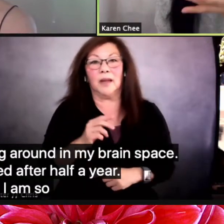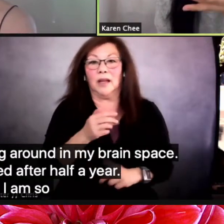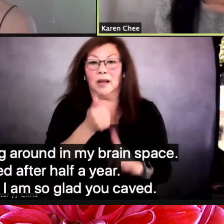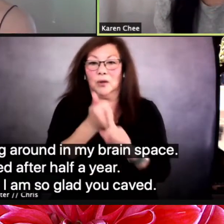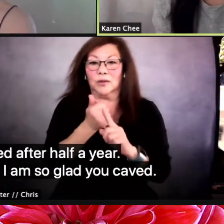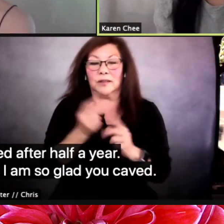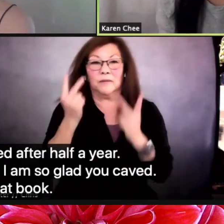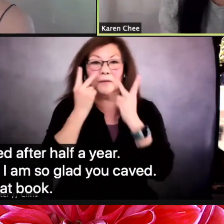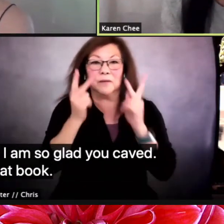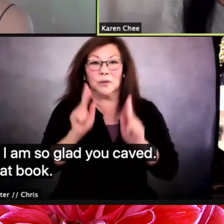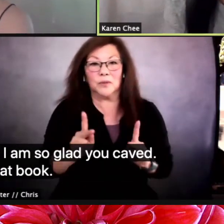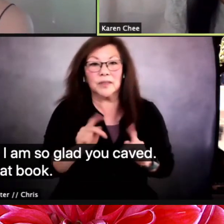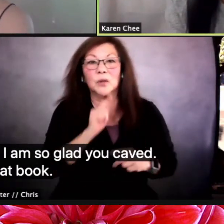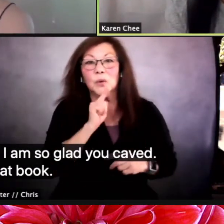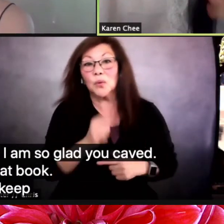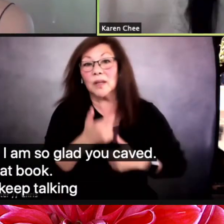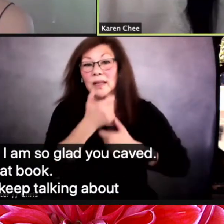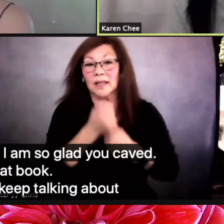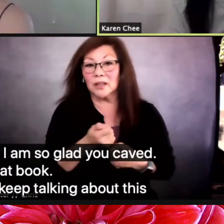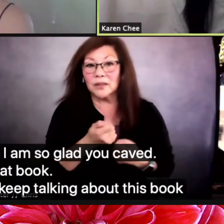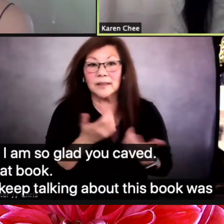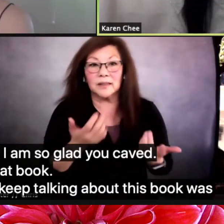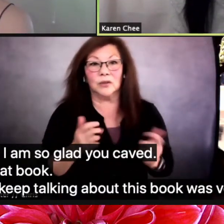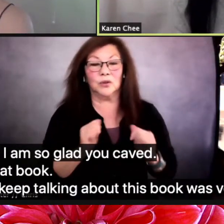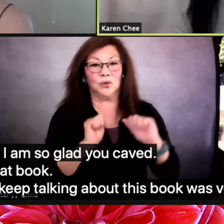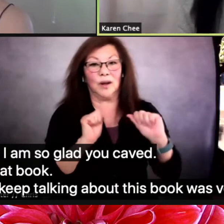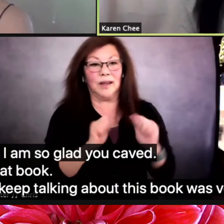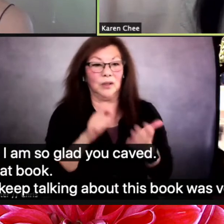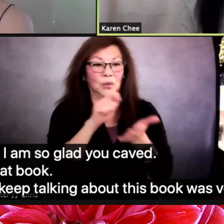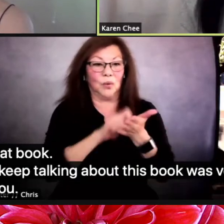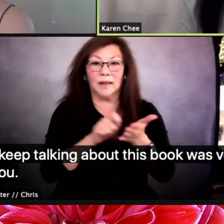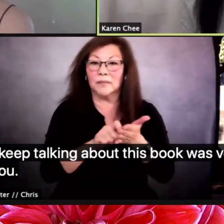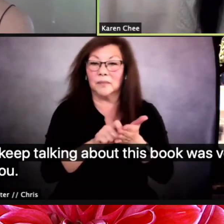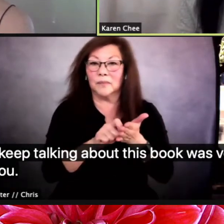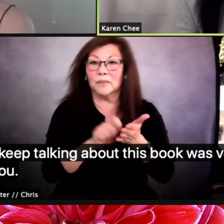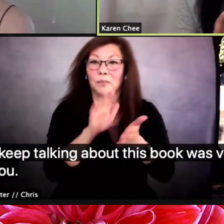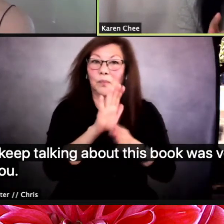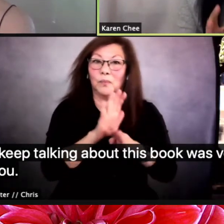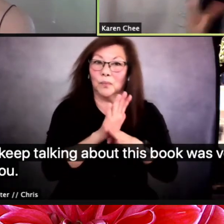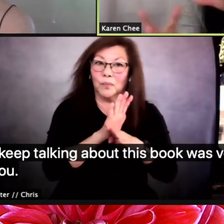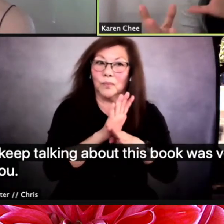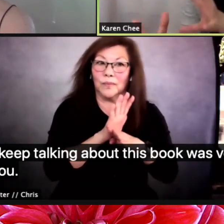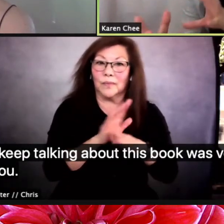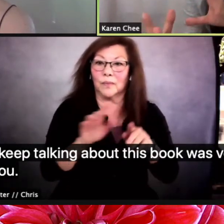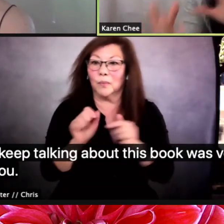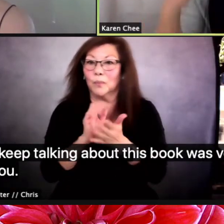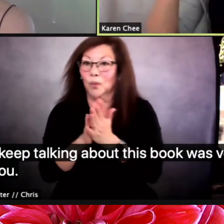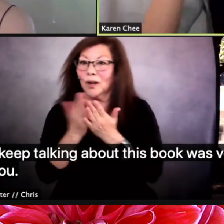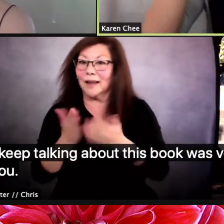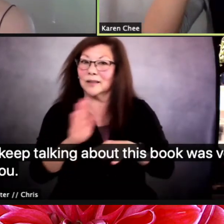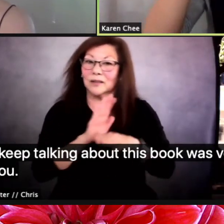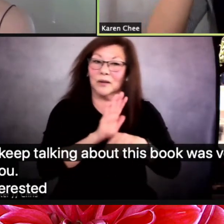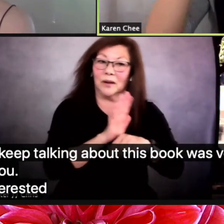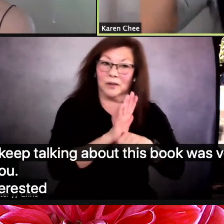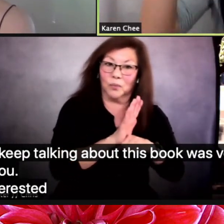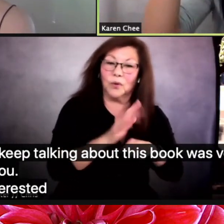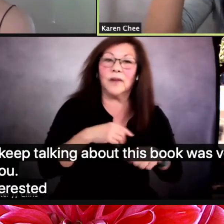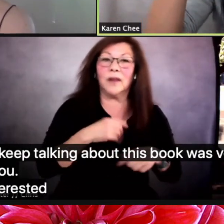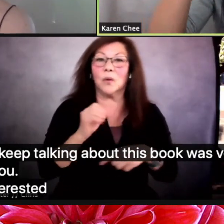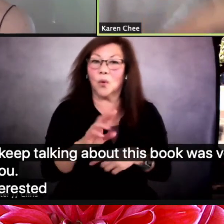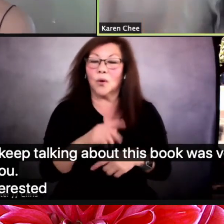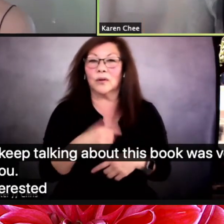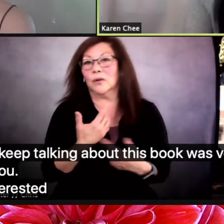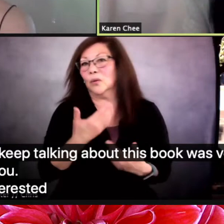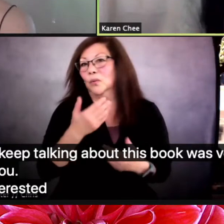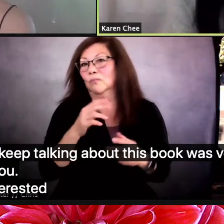you at all interested in, trying to write this book as a movie, or do you feel like it works best as a novel where people imagine